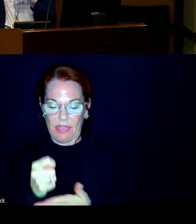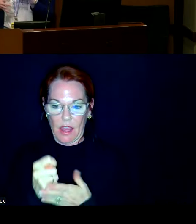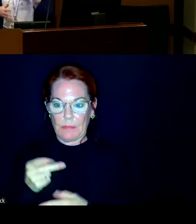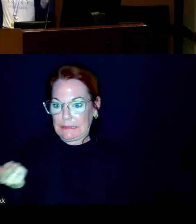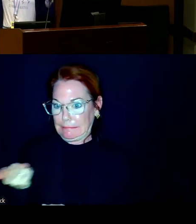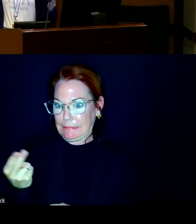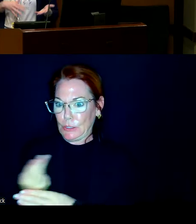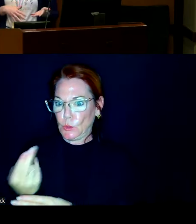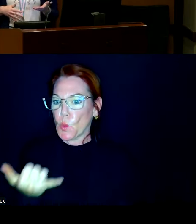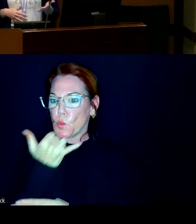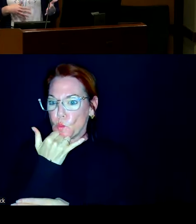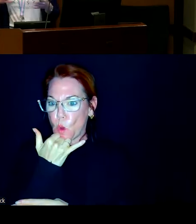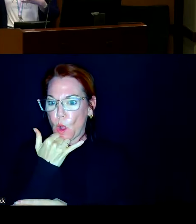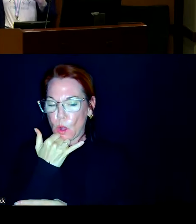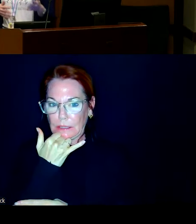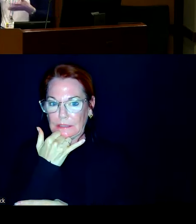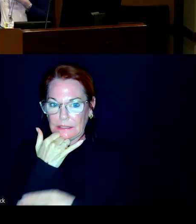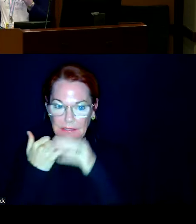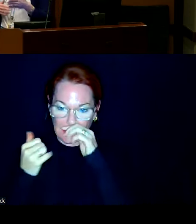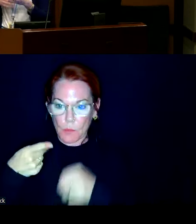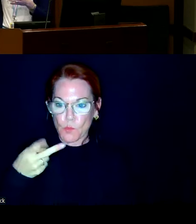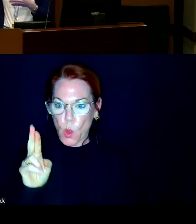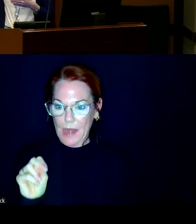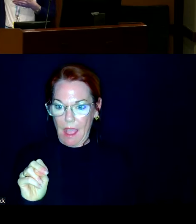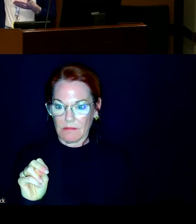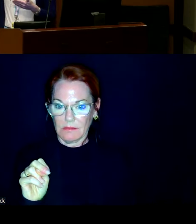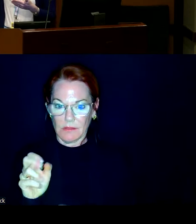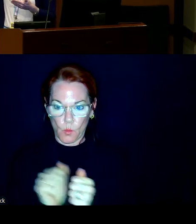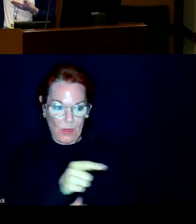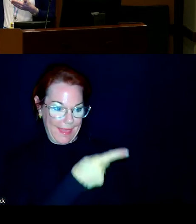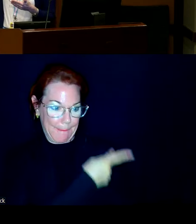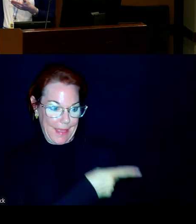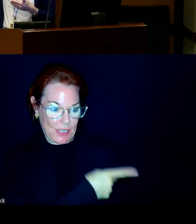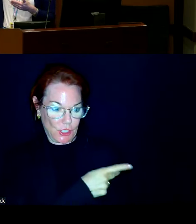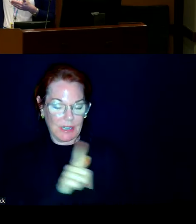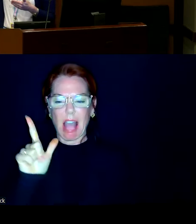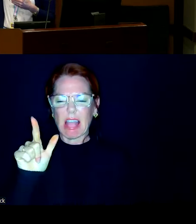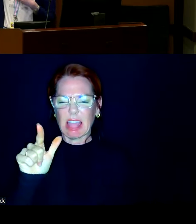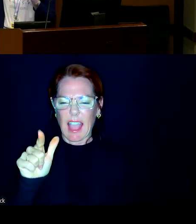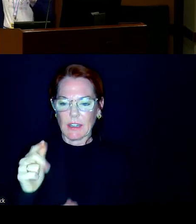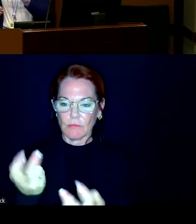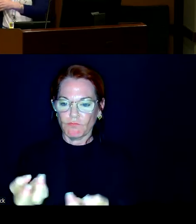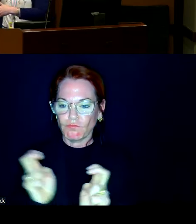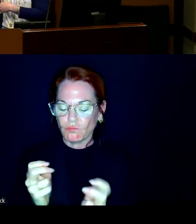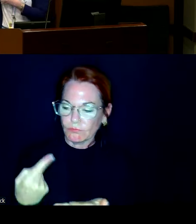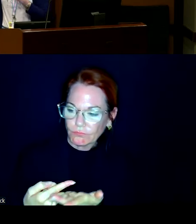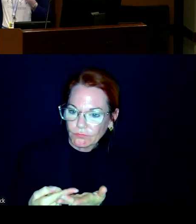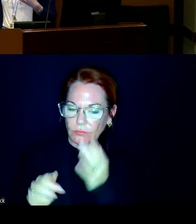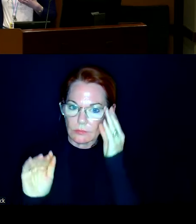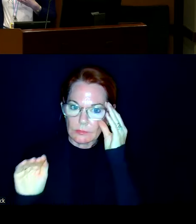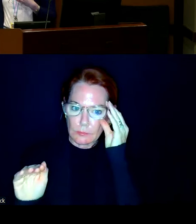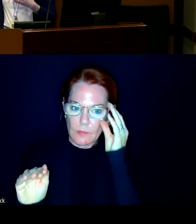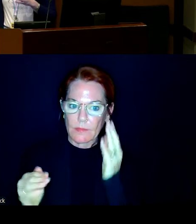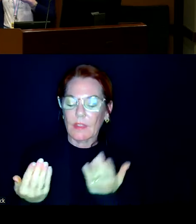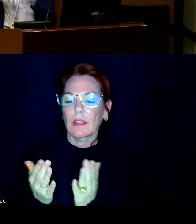And then in session later that day, we were talking about medication, and we were talking about asking the nurse practitioner